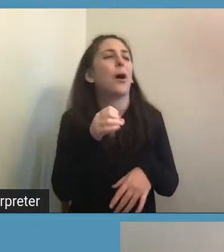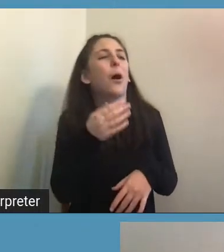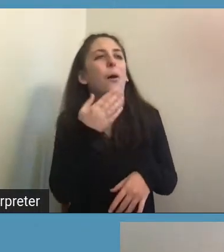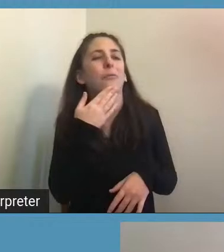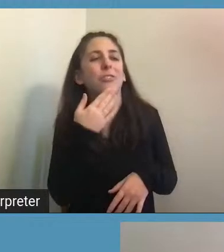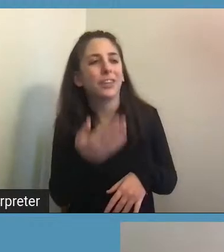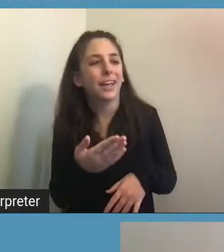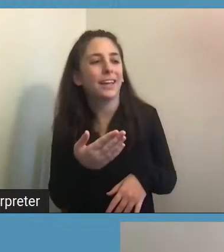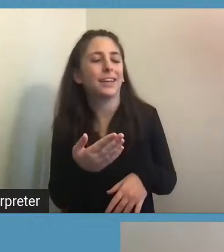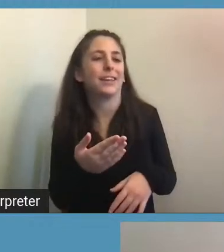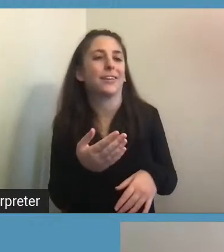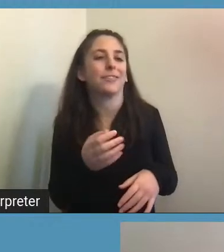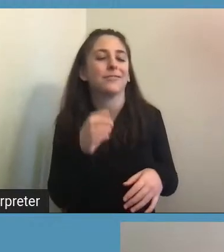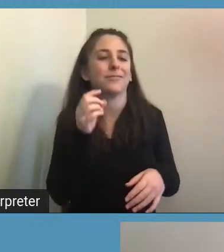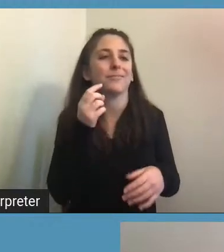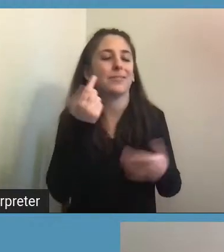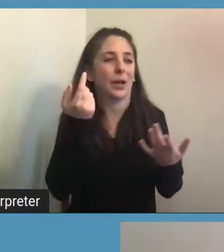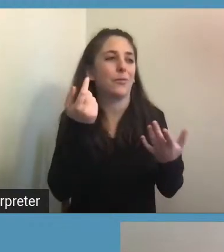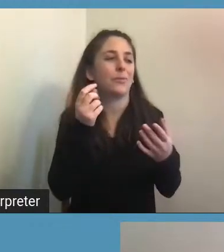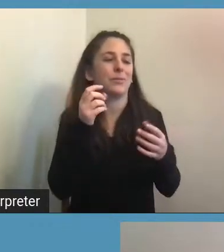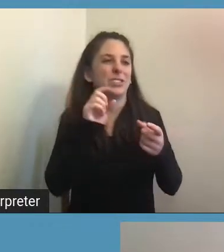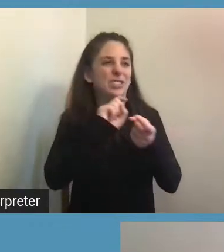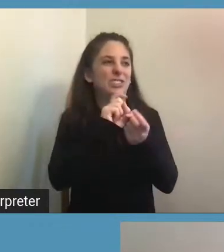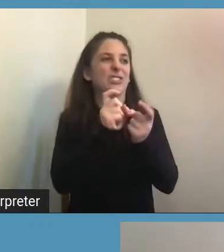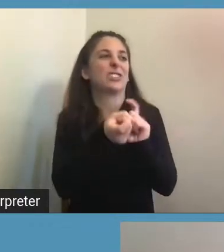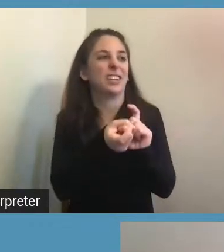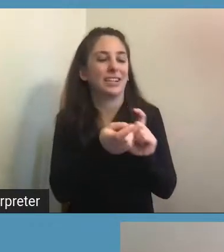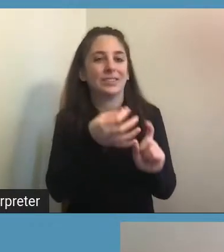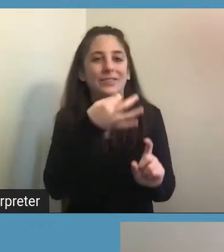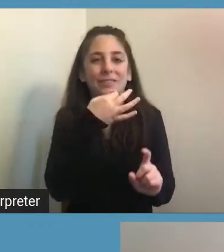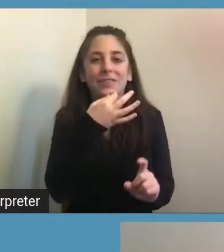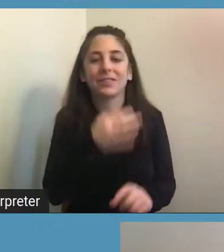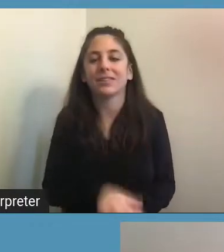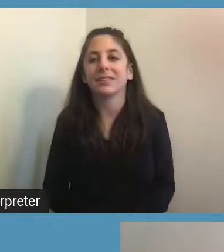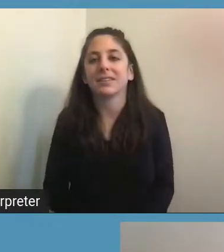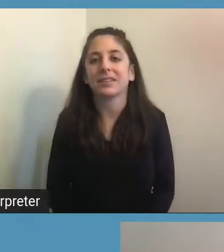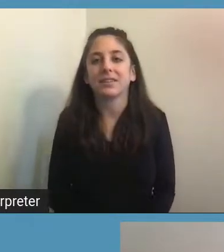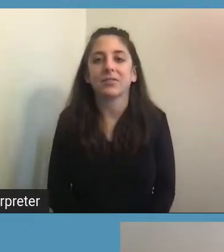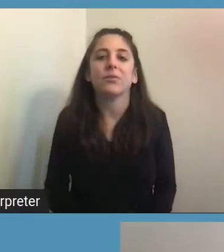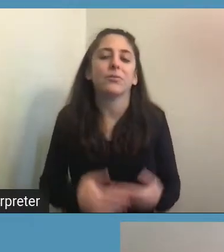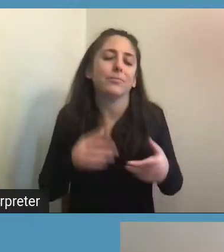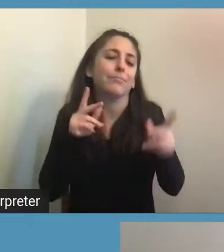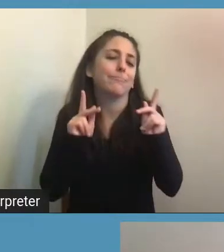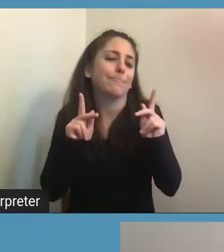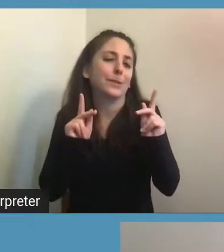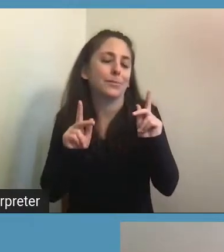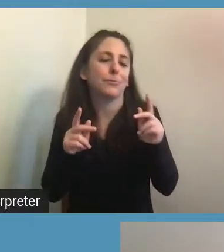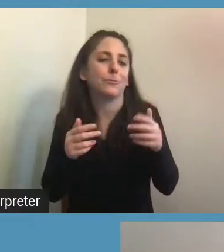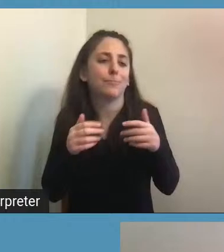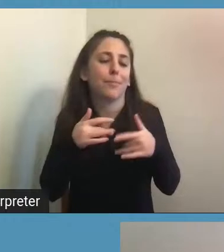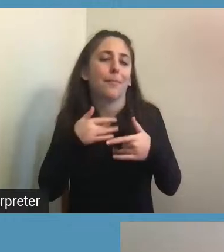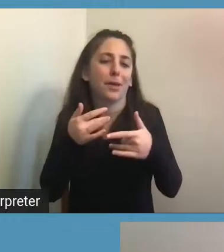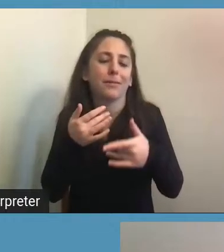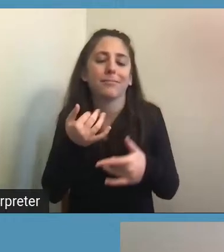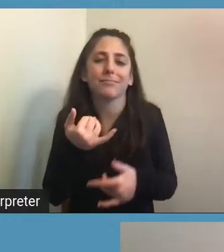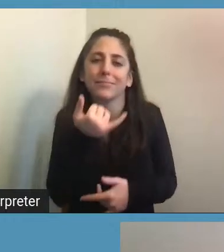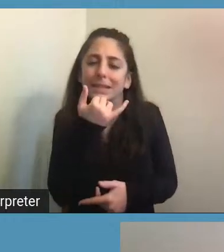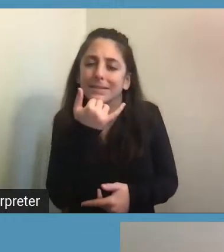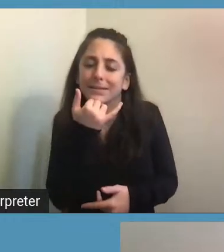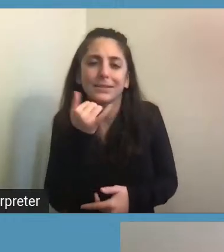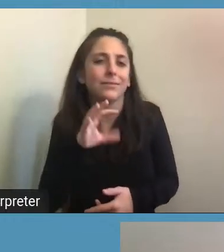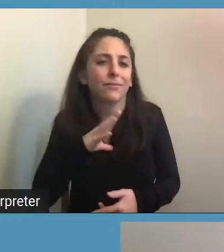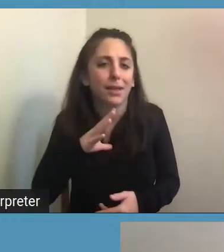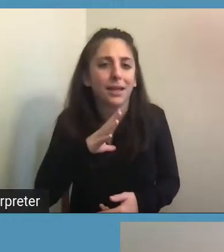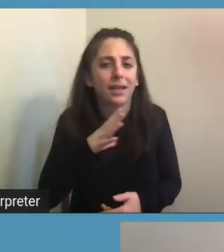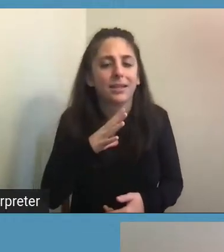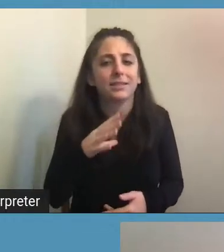catching our error. We'll update that immediately." Because I think, we're people. We make mistakes and typos happen. And